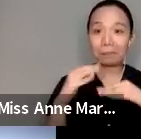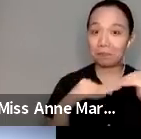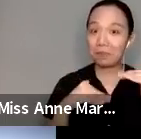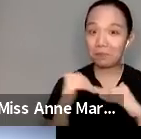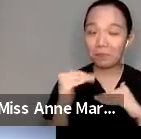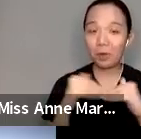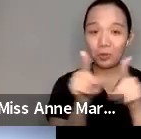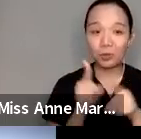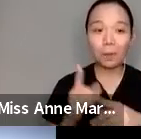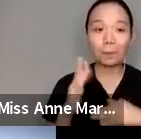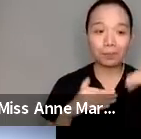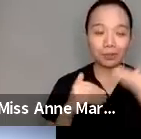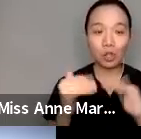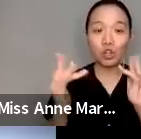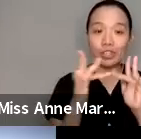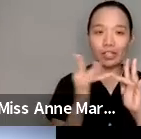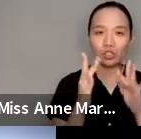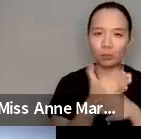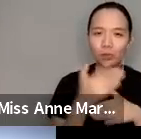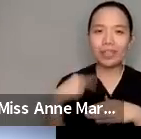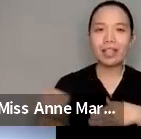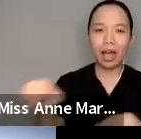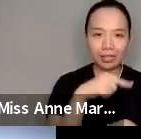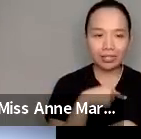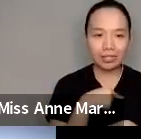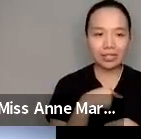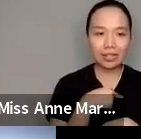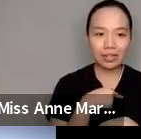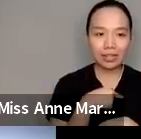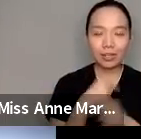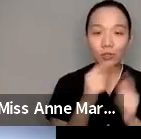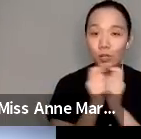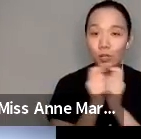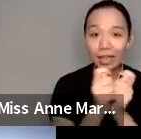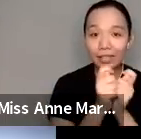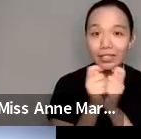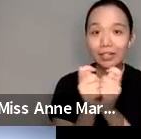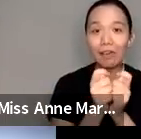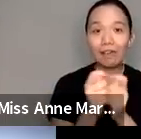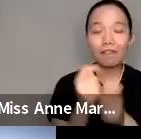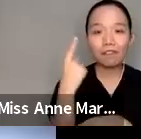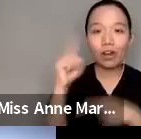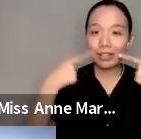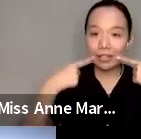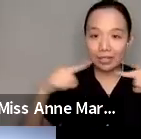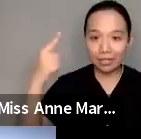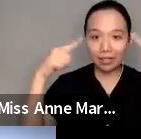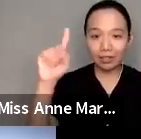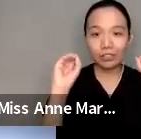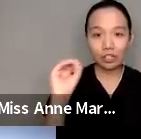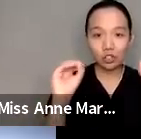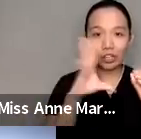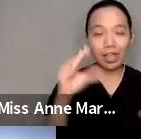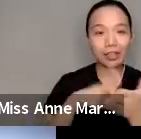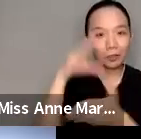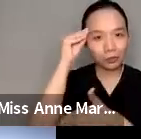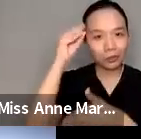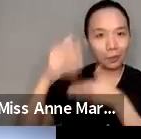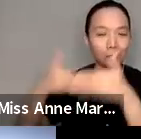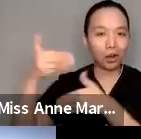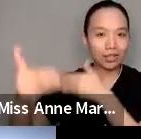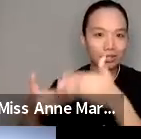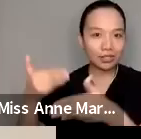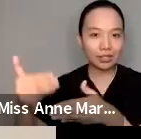The connection between us are built together for the successful teaching and learning process.